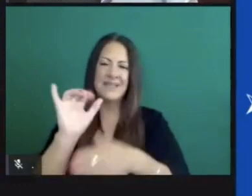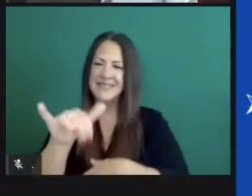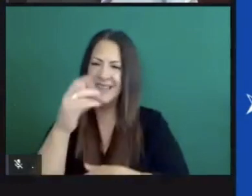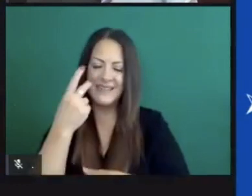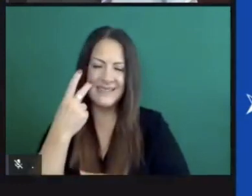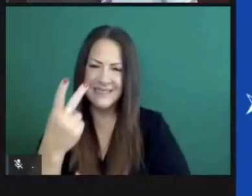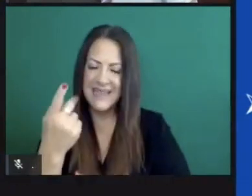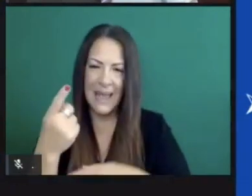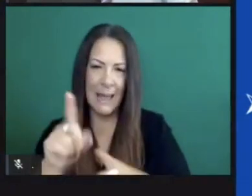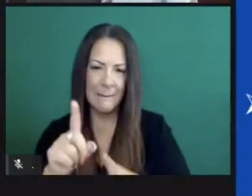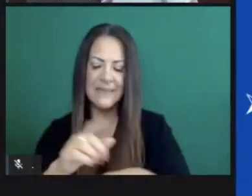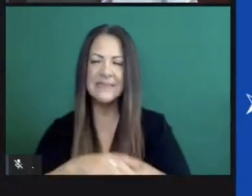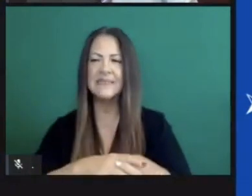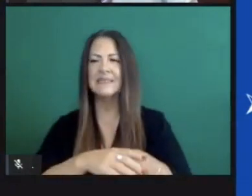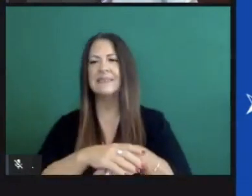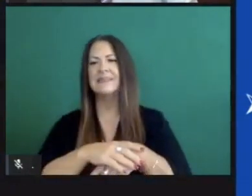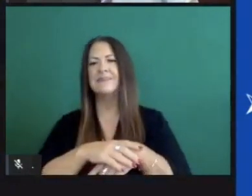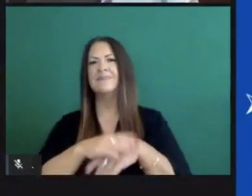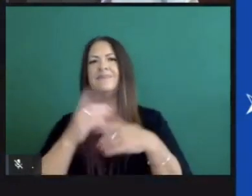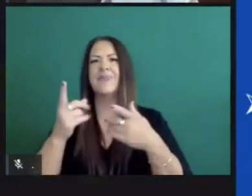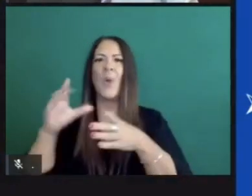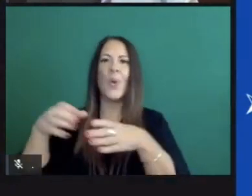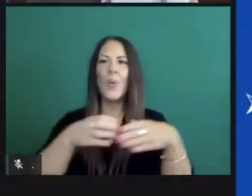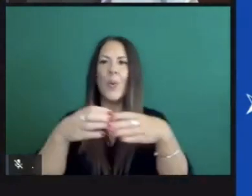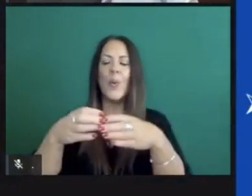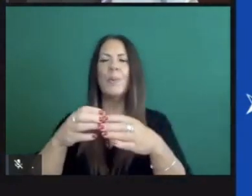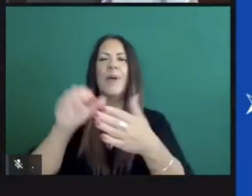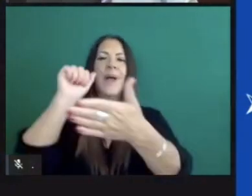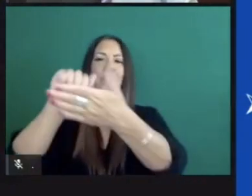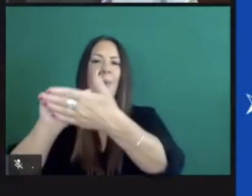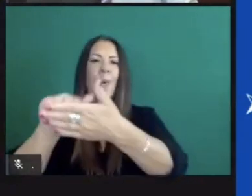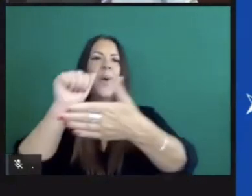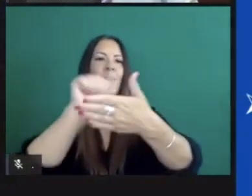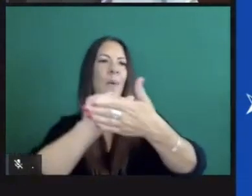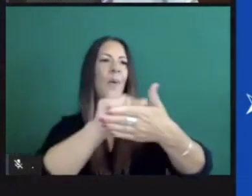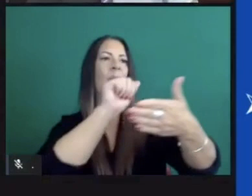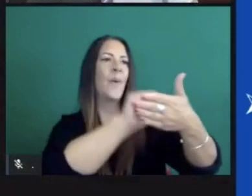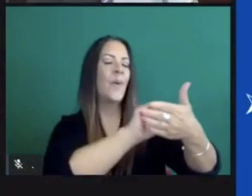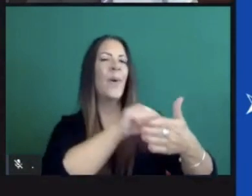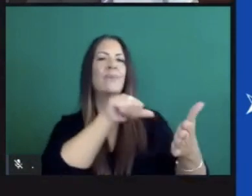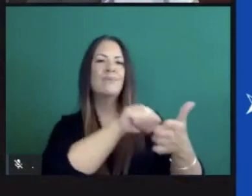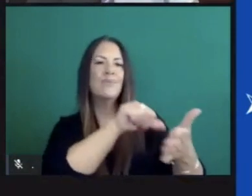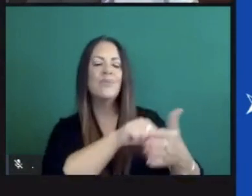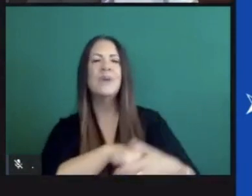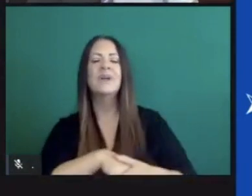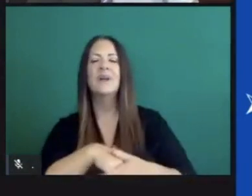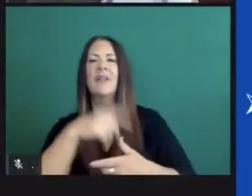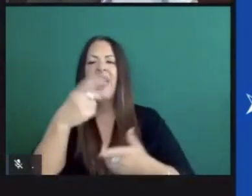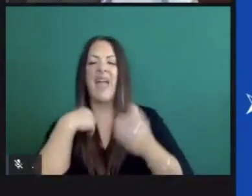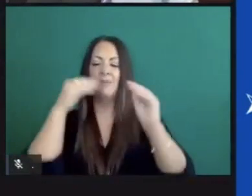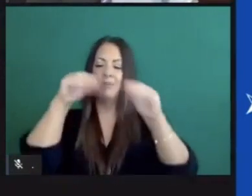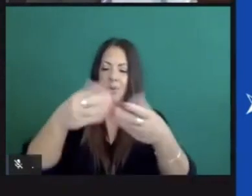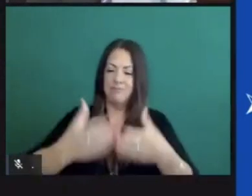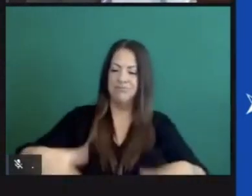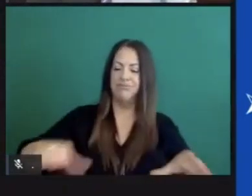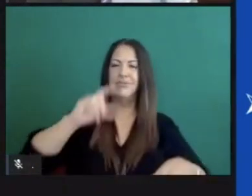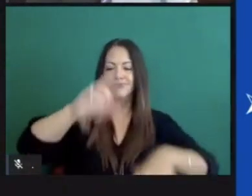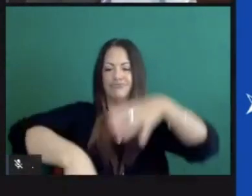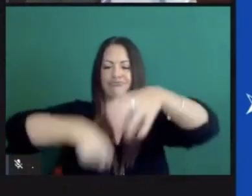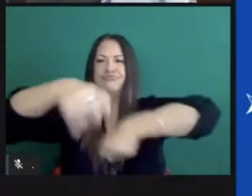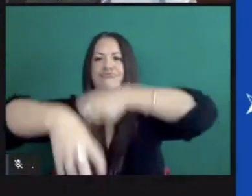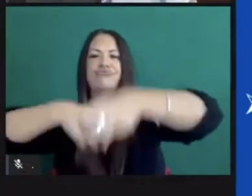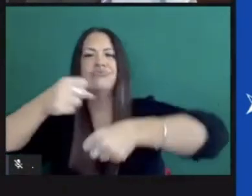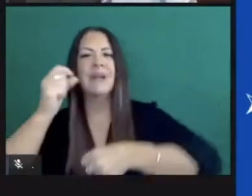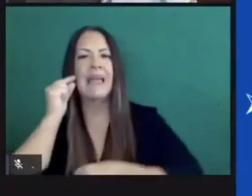of going door to door in groups, ringing doorbells, digging into buckets of delicious